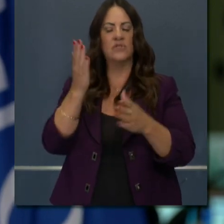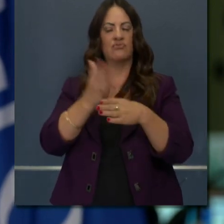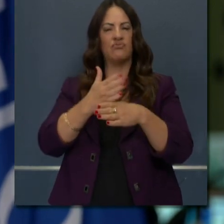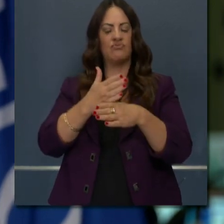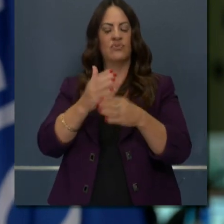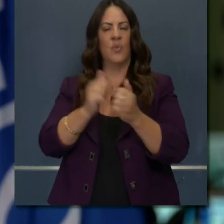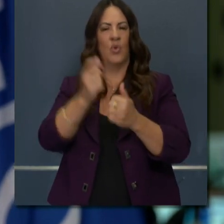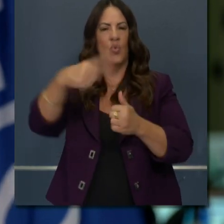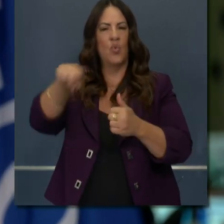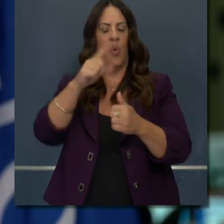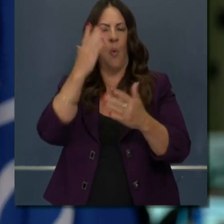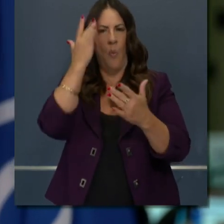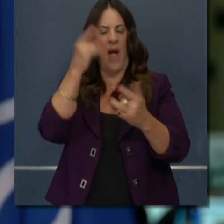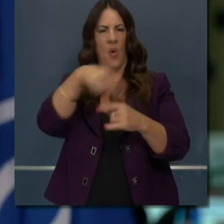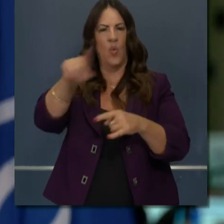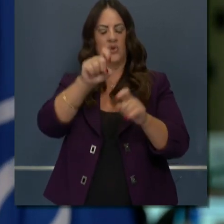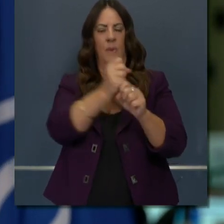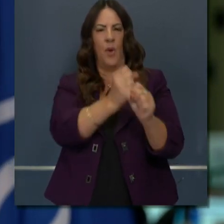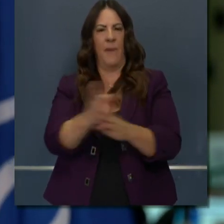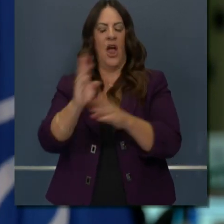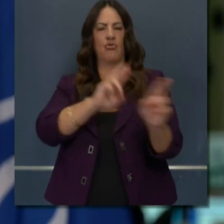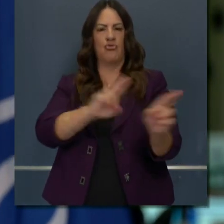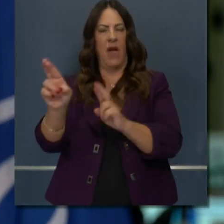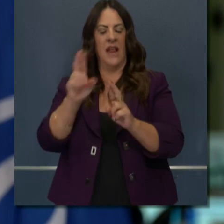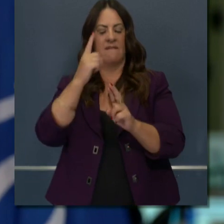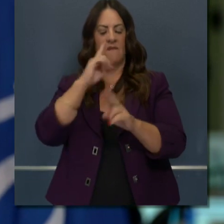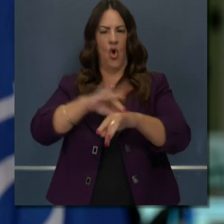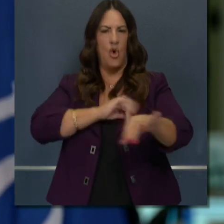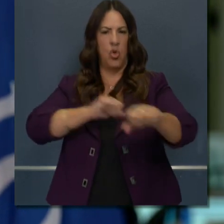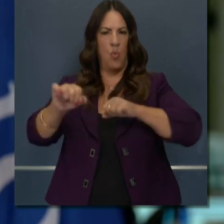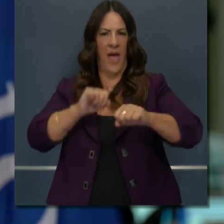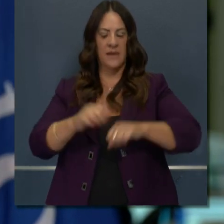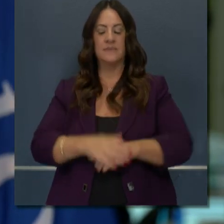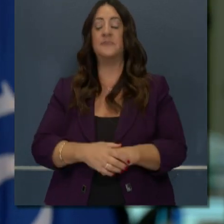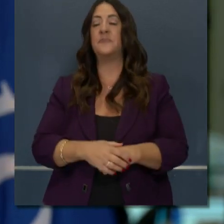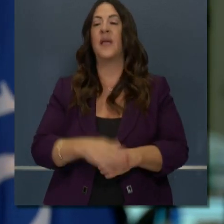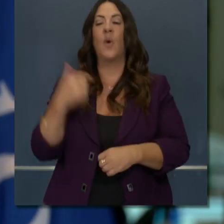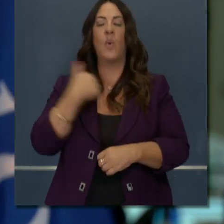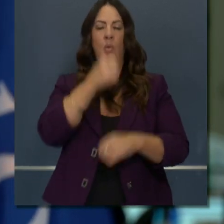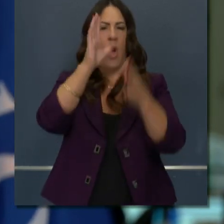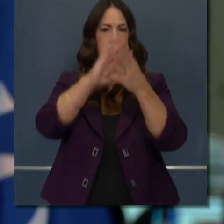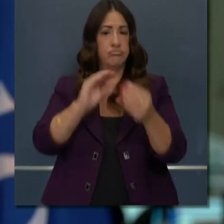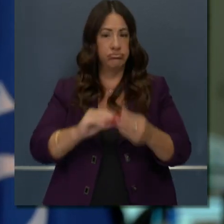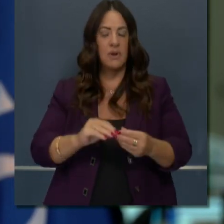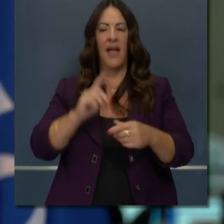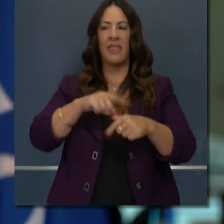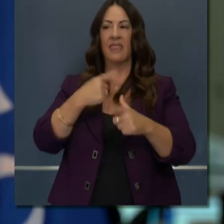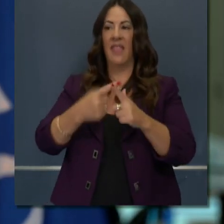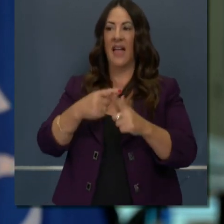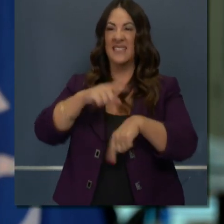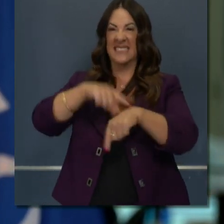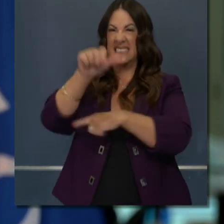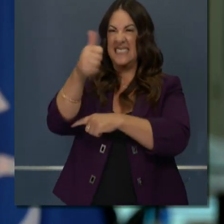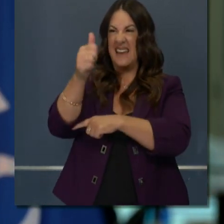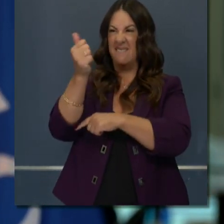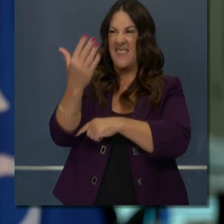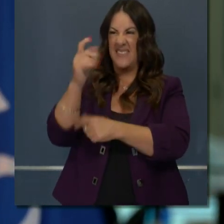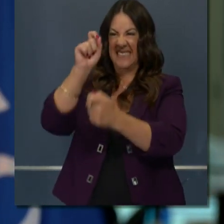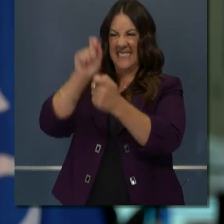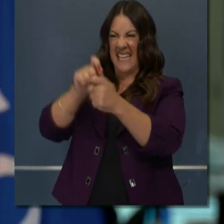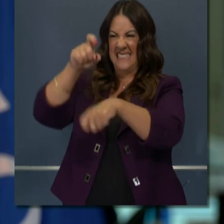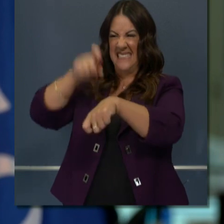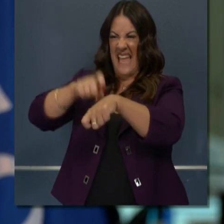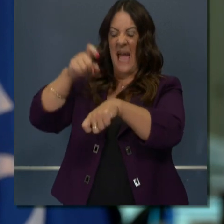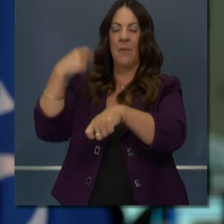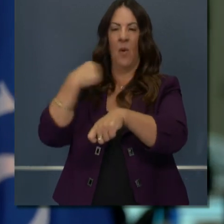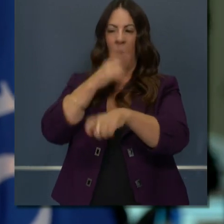for earthquakes. We're going to give brief remarks this morning, and then at 10:15, we're going to take a pause here in the room, and we're going to ask all of